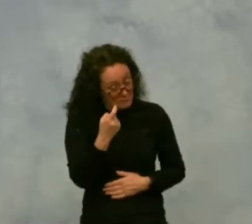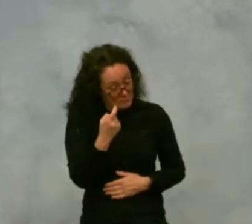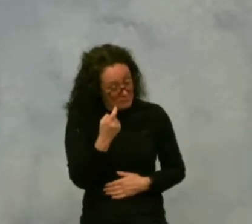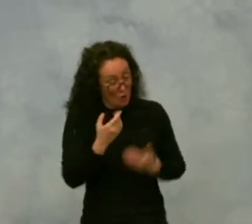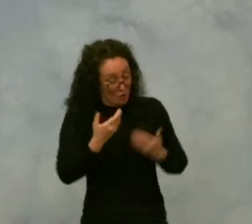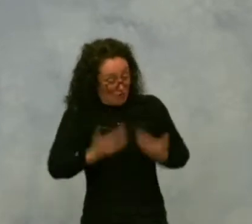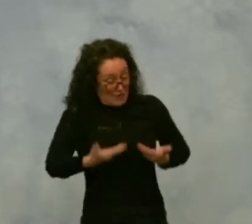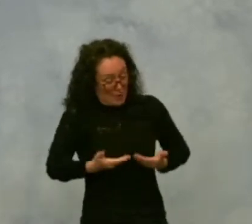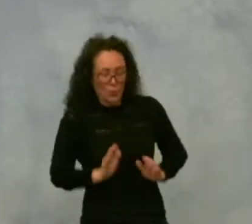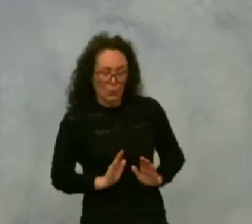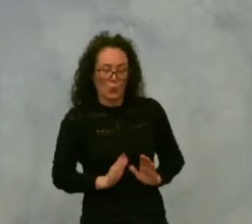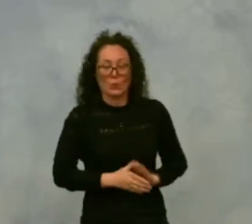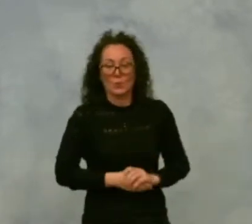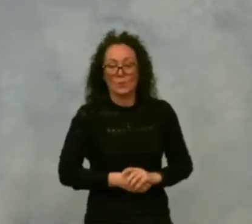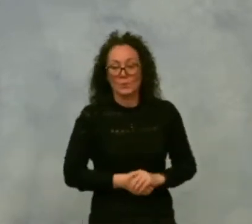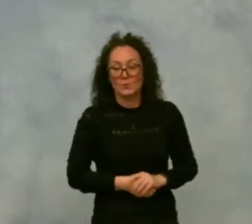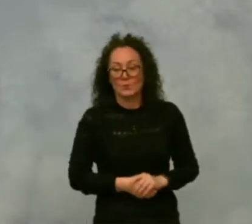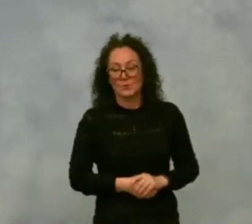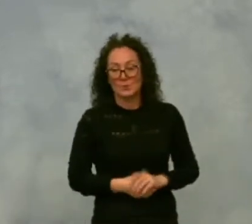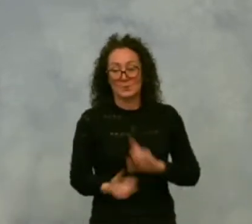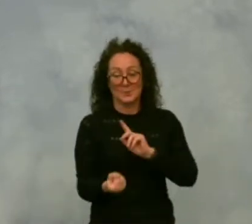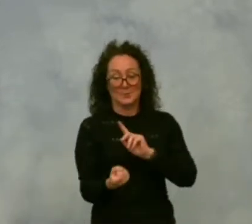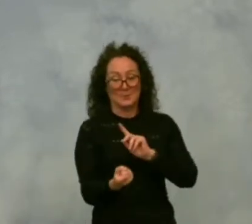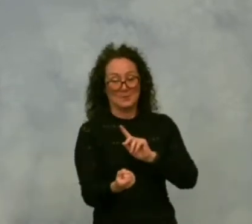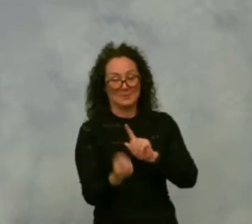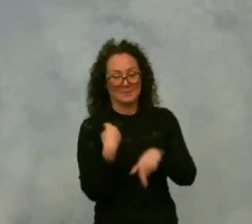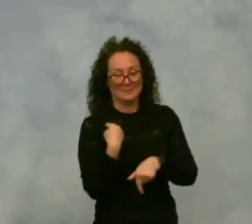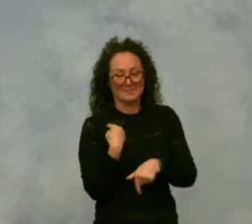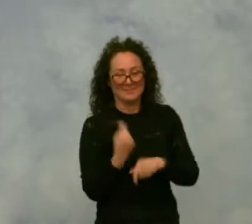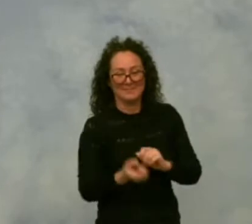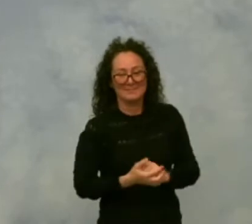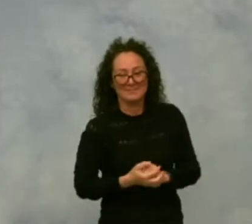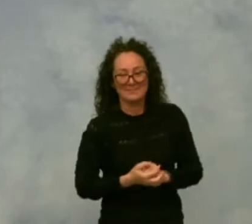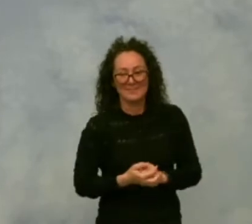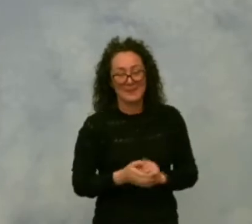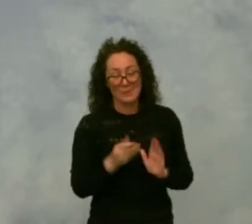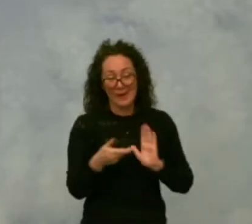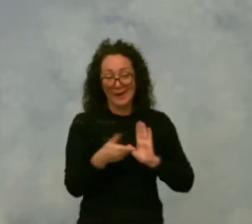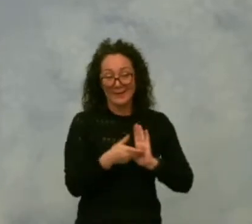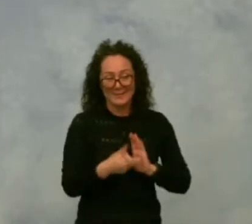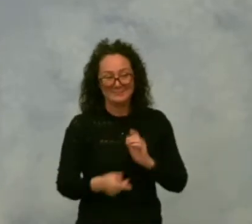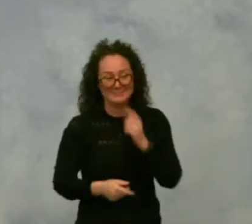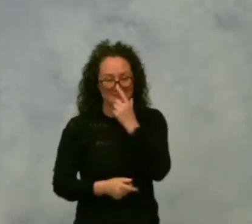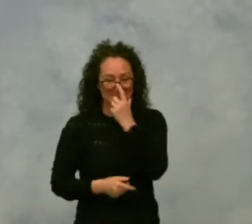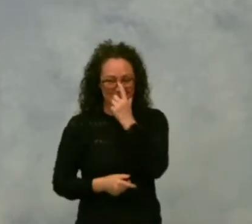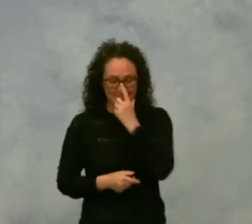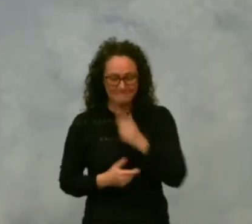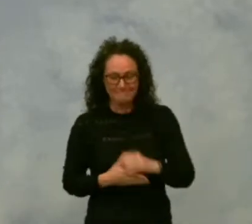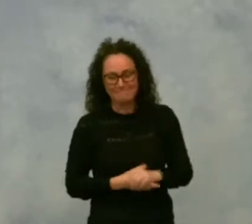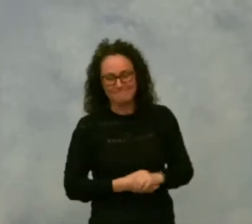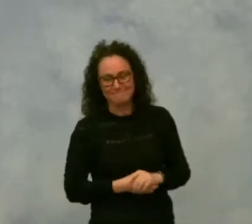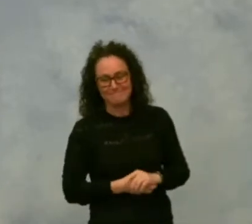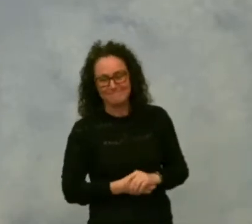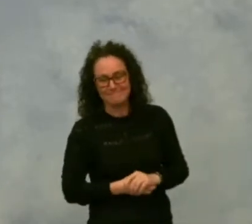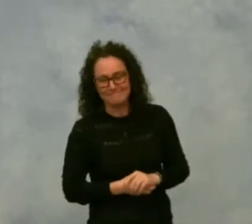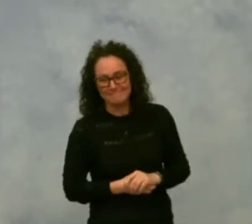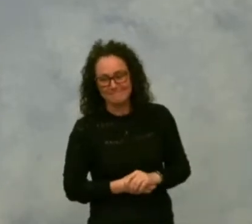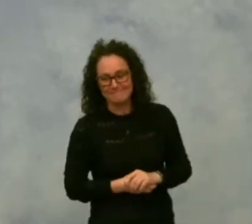though. Can I come in with a wee supplementary? It was a couple of